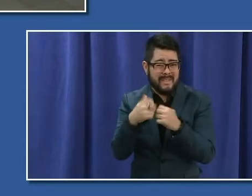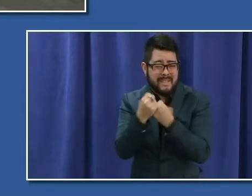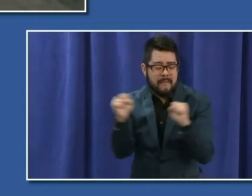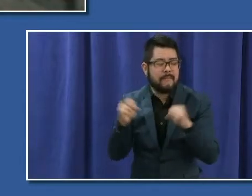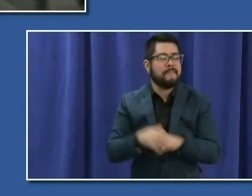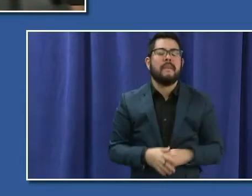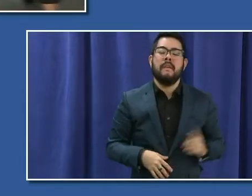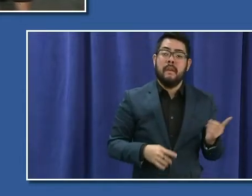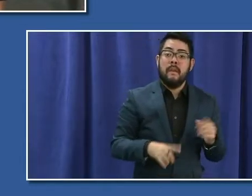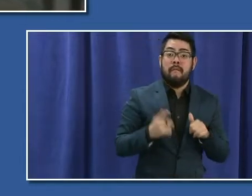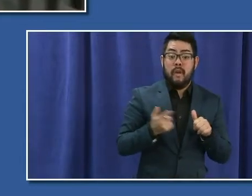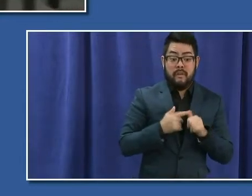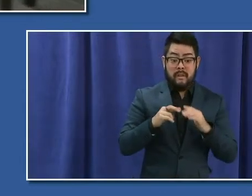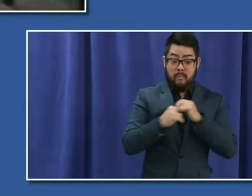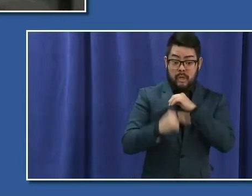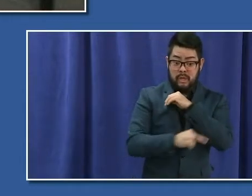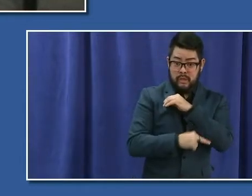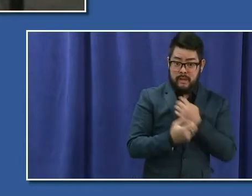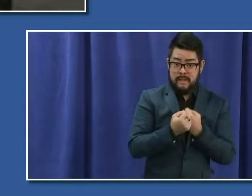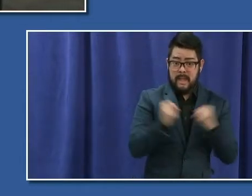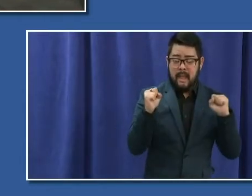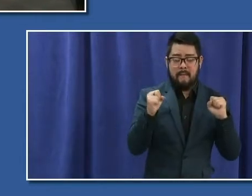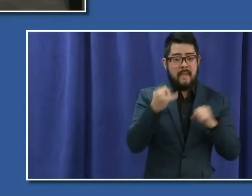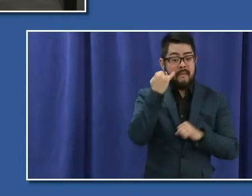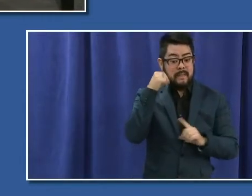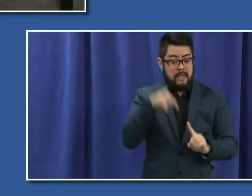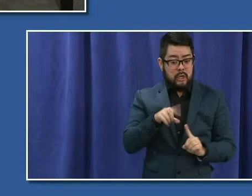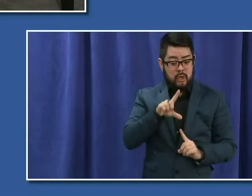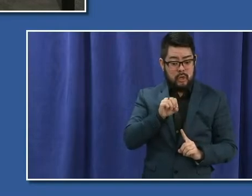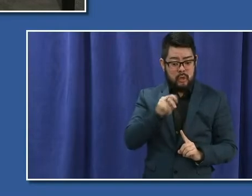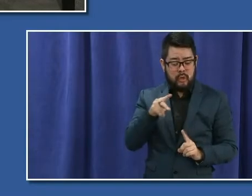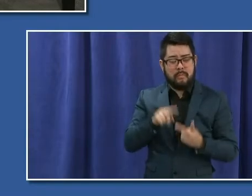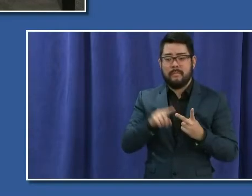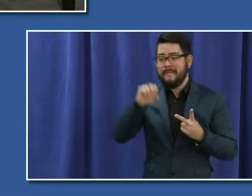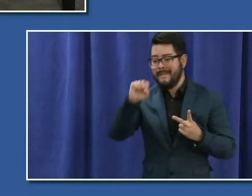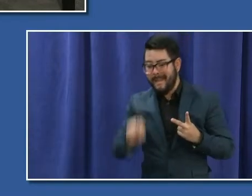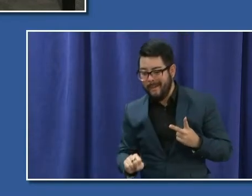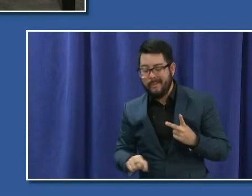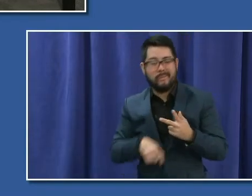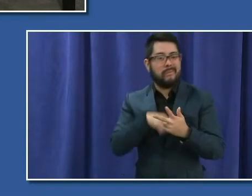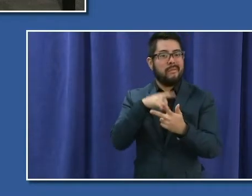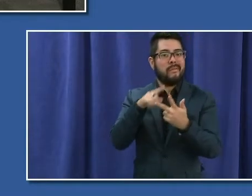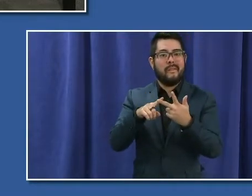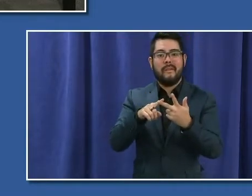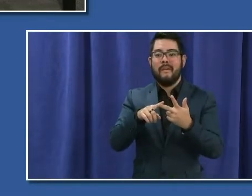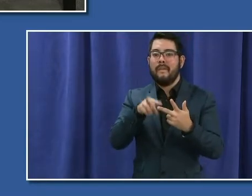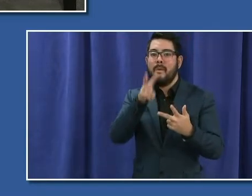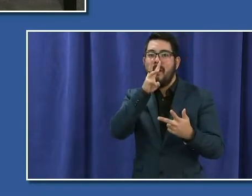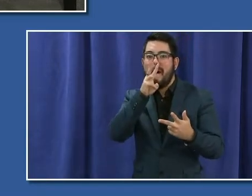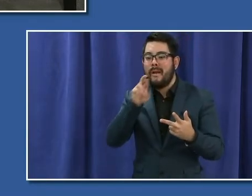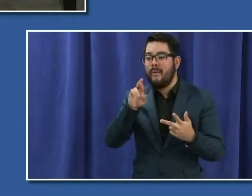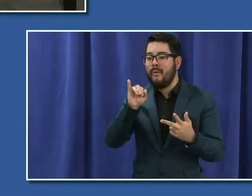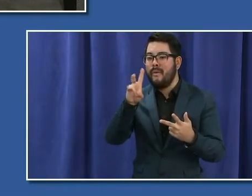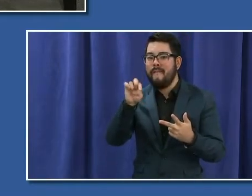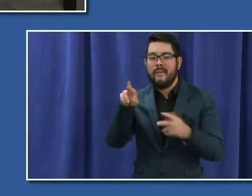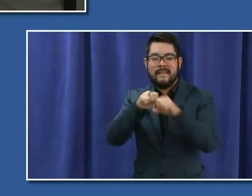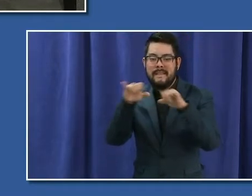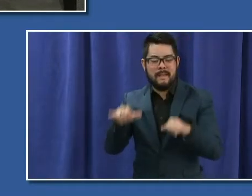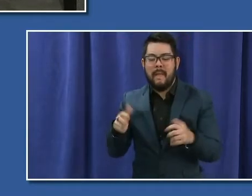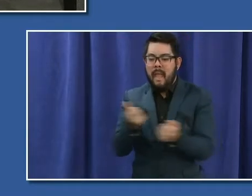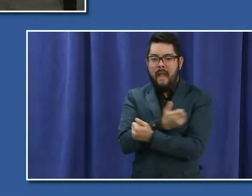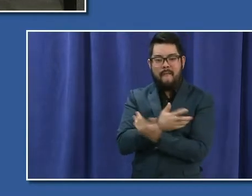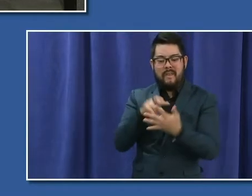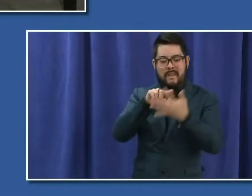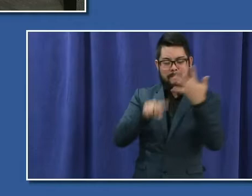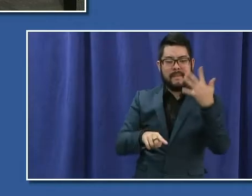are safe, whether they're in the loop or whether they're in the south side of the city, whether they're on the river system up north. Our bridges are safe, and in